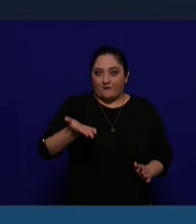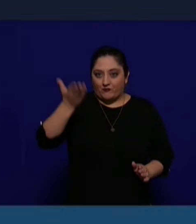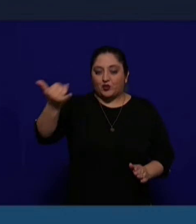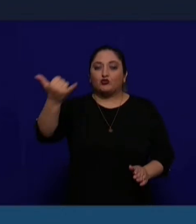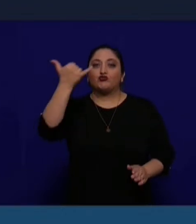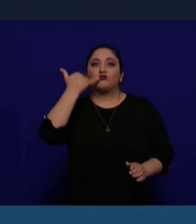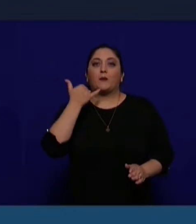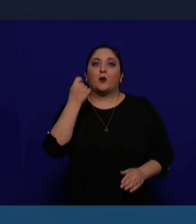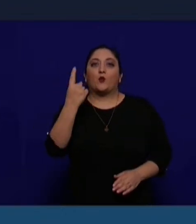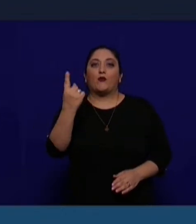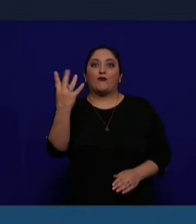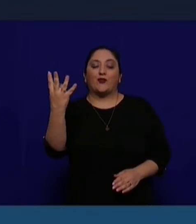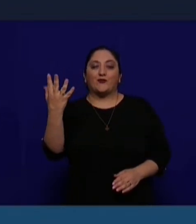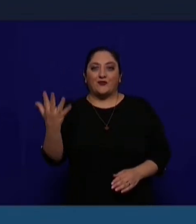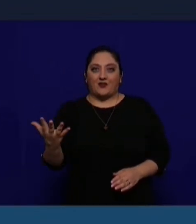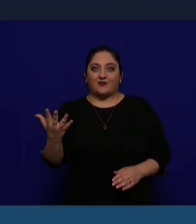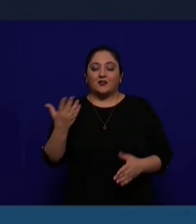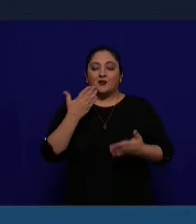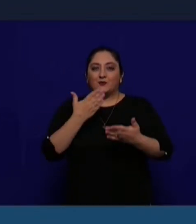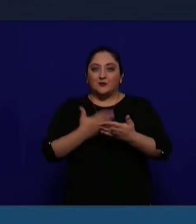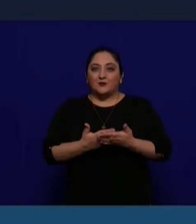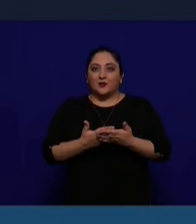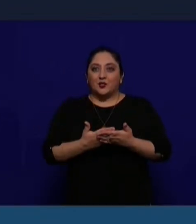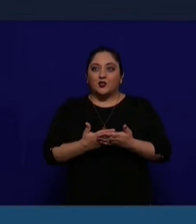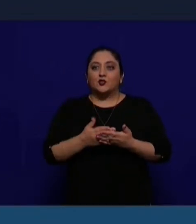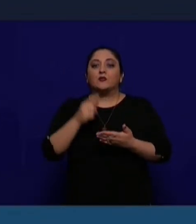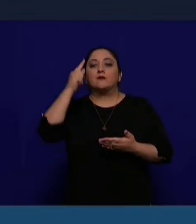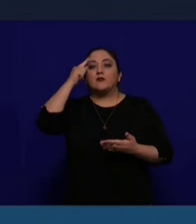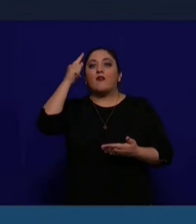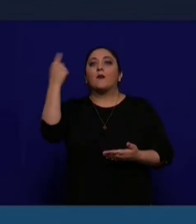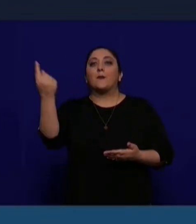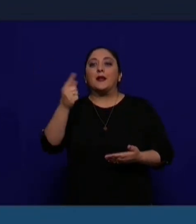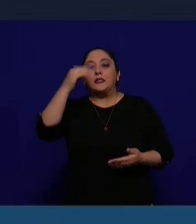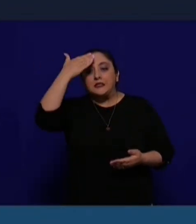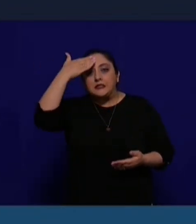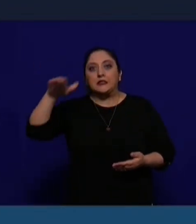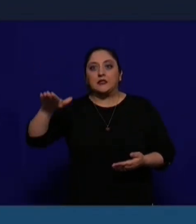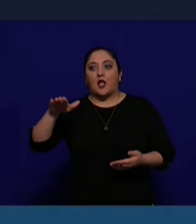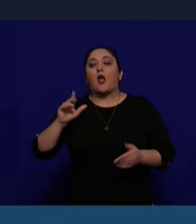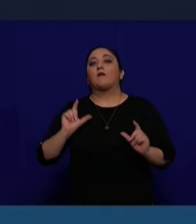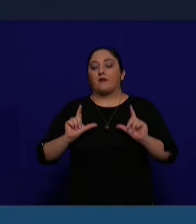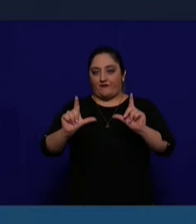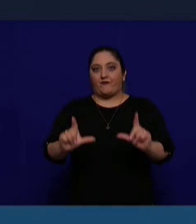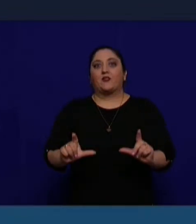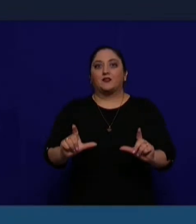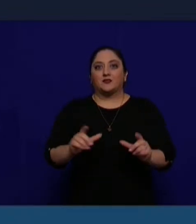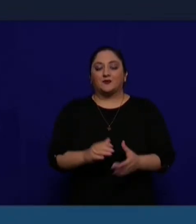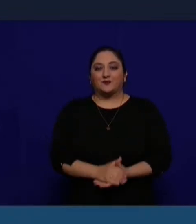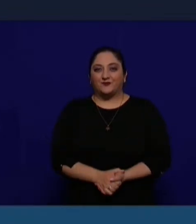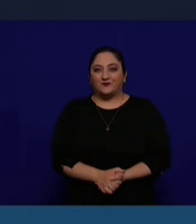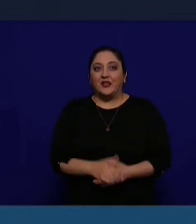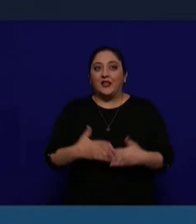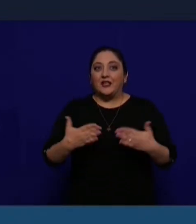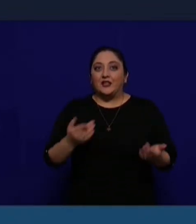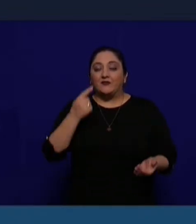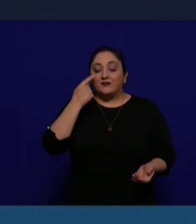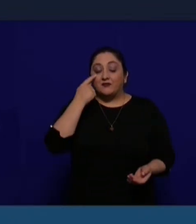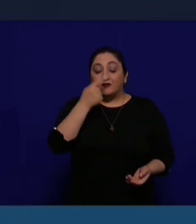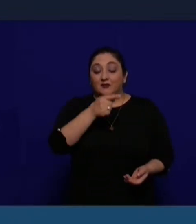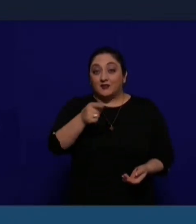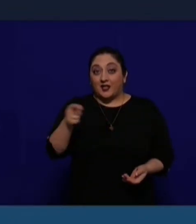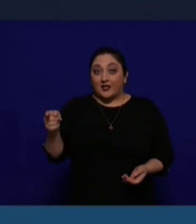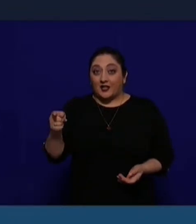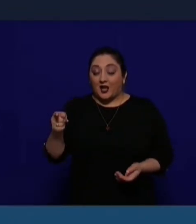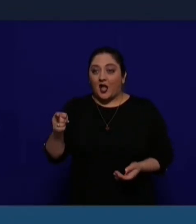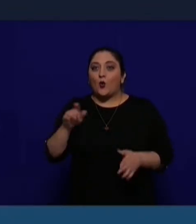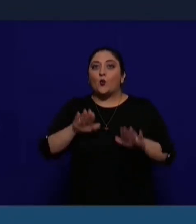fuq il-145 ħalli aħna hekk nieħdu d-dettalji u wkoll nibatulkom dan l-invit. Bekk bħalma qegħdin taraw bil-mod il-mod qegħdin